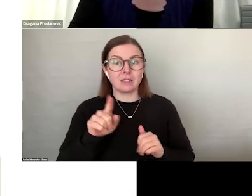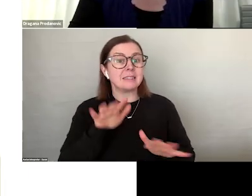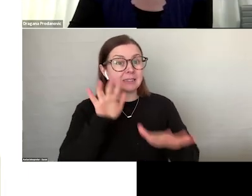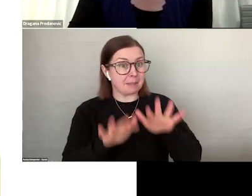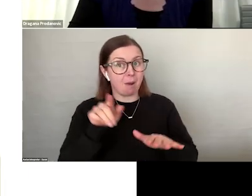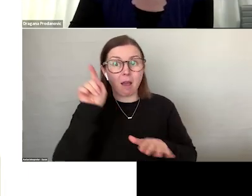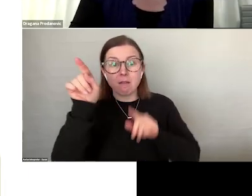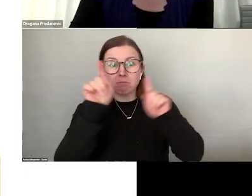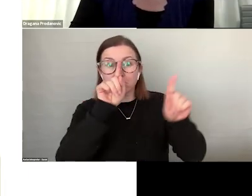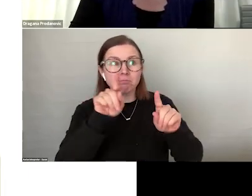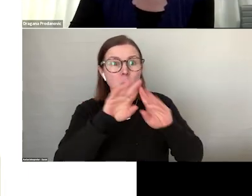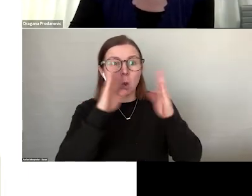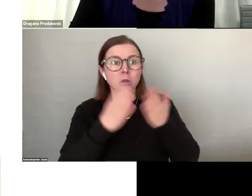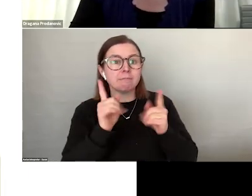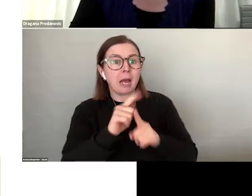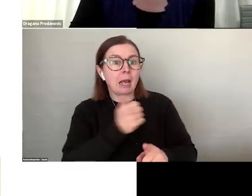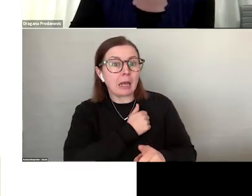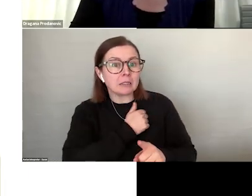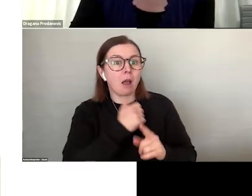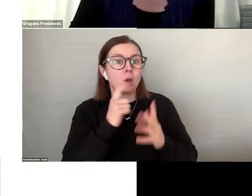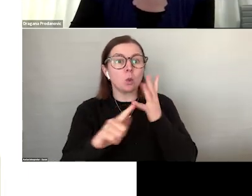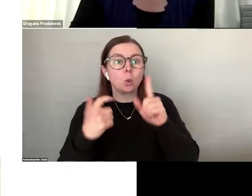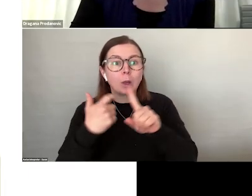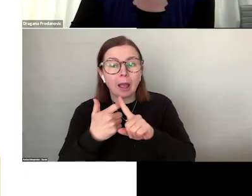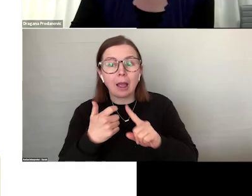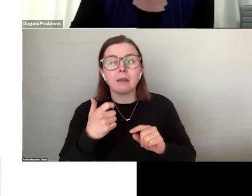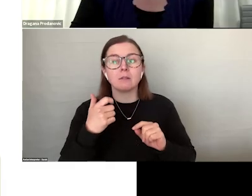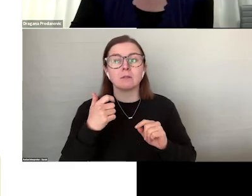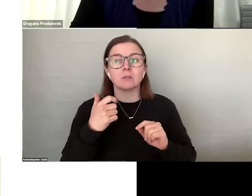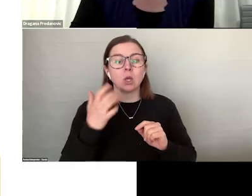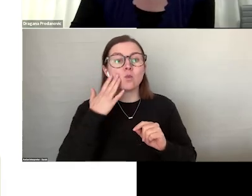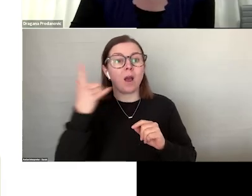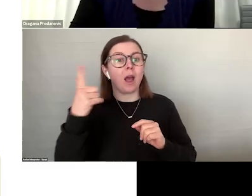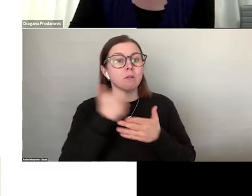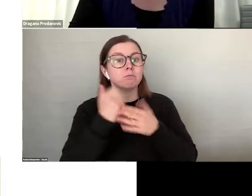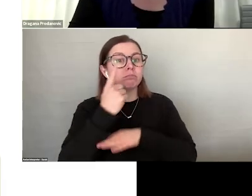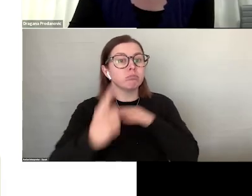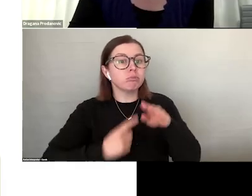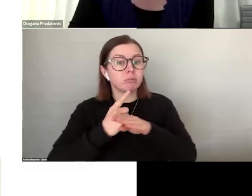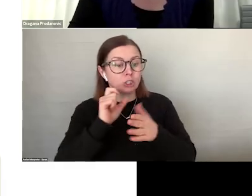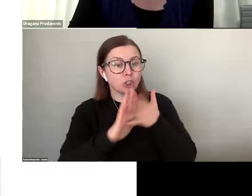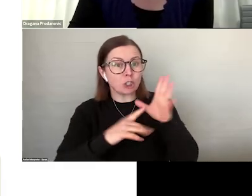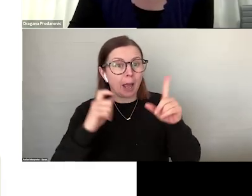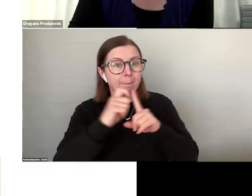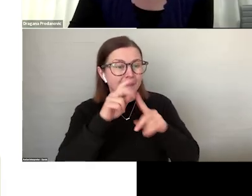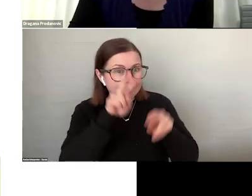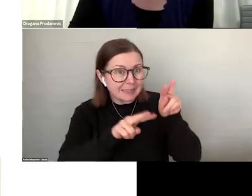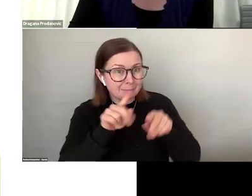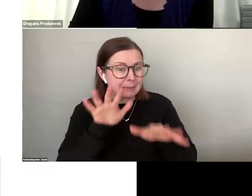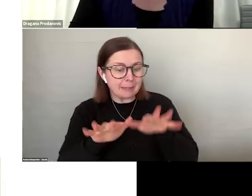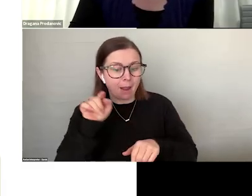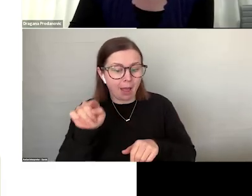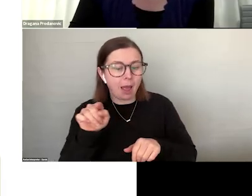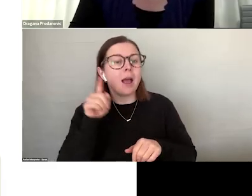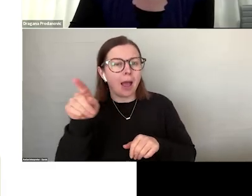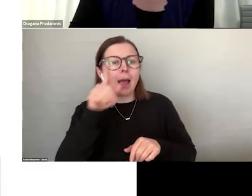countries like Canada and the UK. When such targeted annual assessments were used, they were able to diagnose